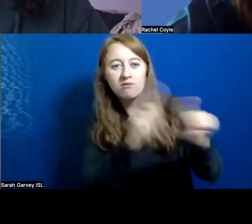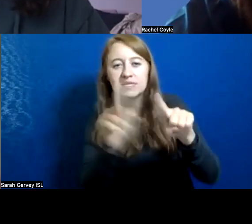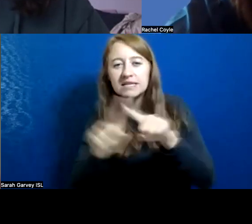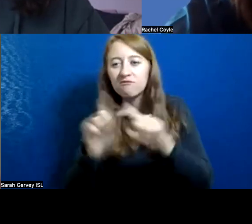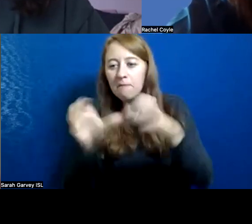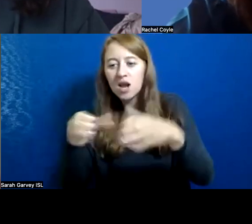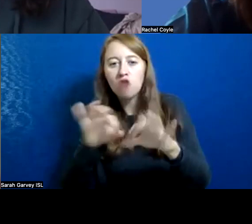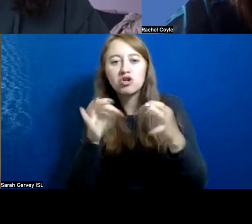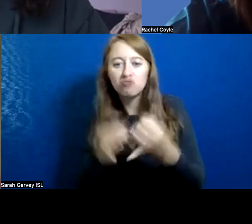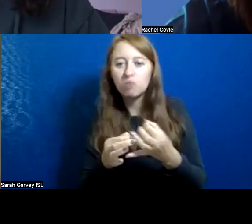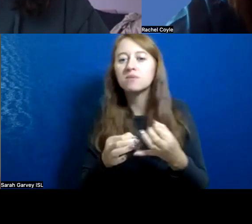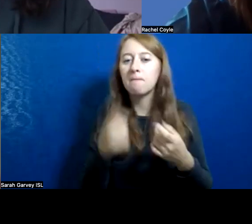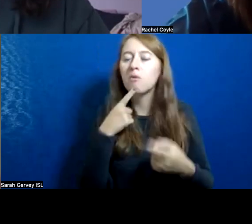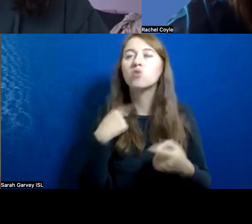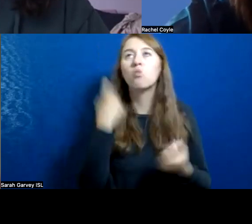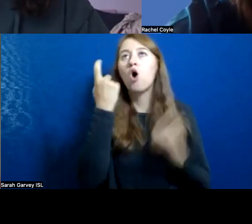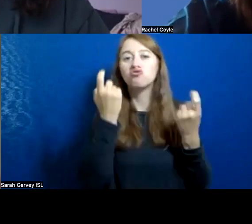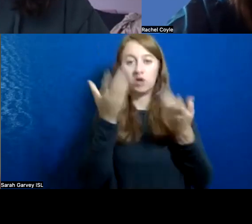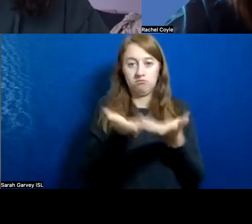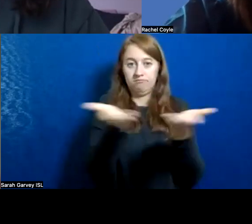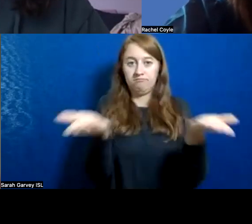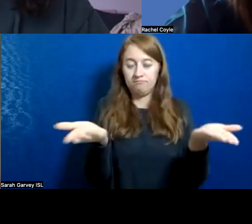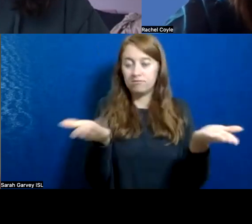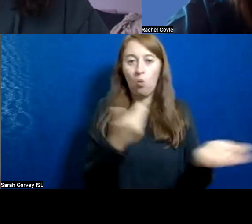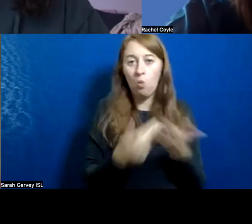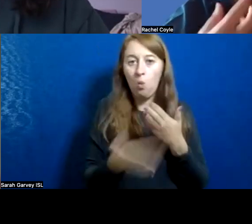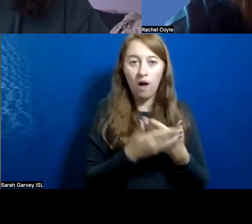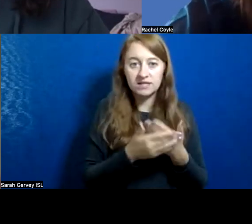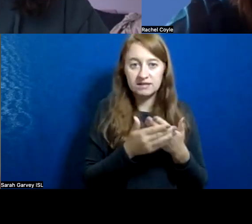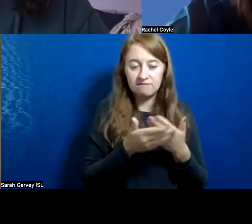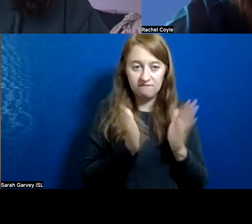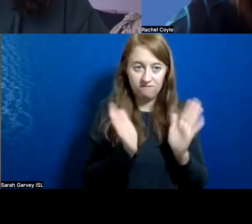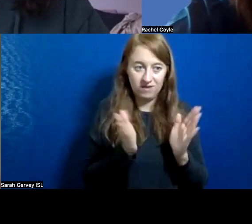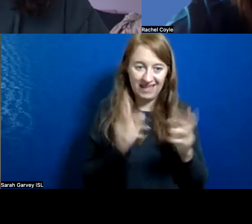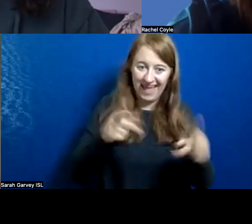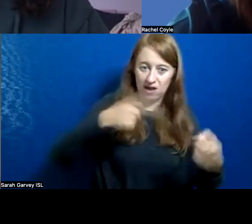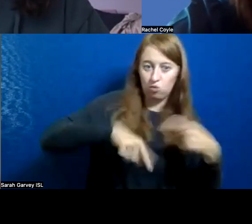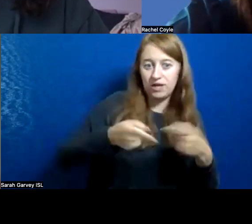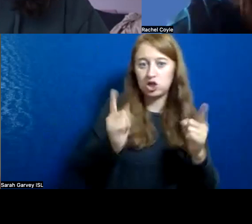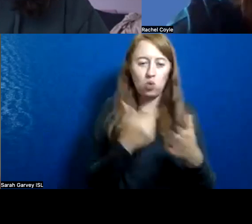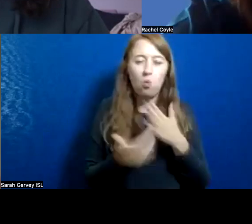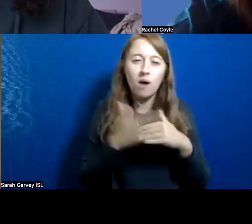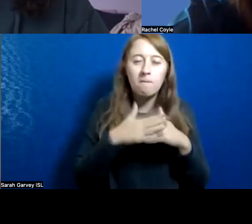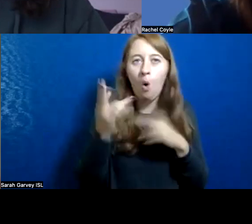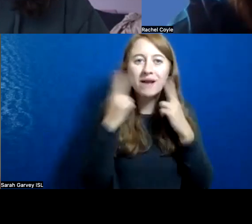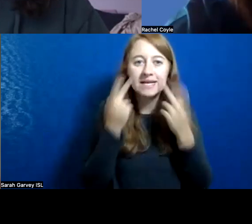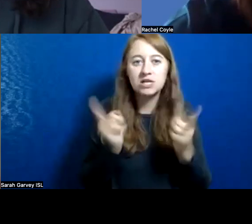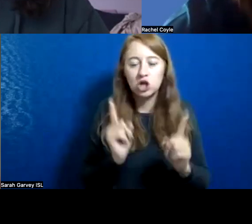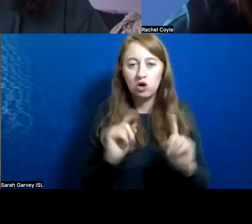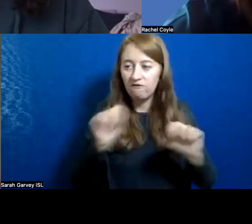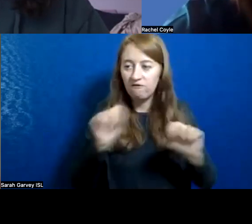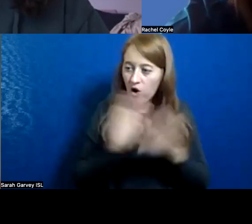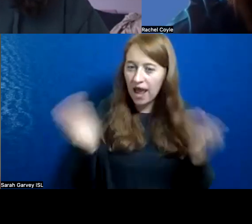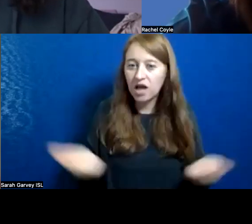what more needs to be done? What more can we do to encourage traveller and Roma women, migrant women, disabled women, and